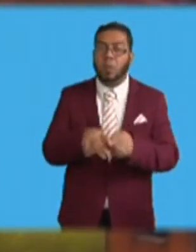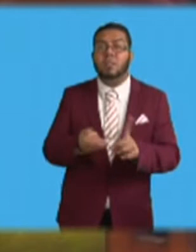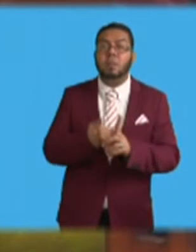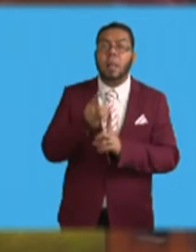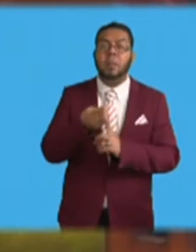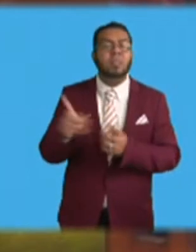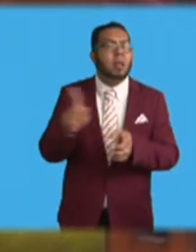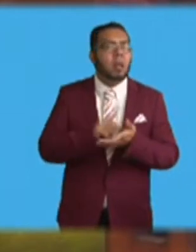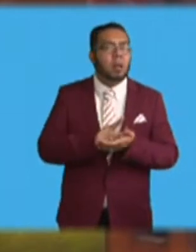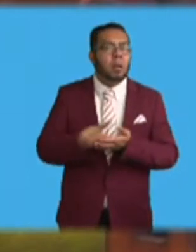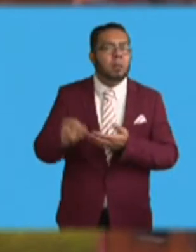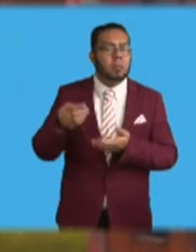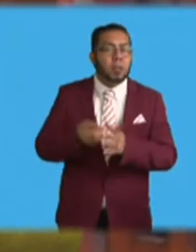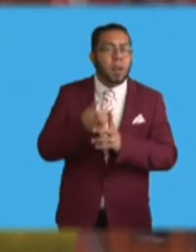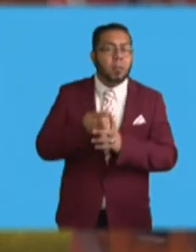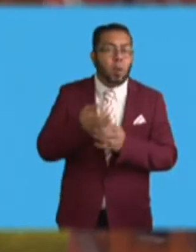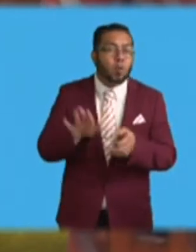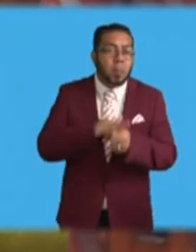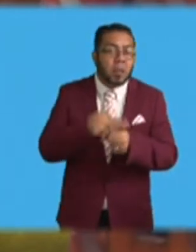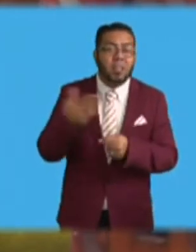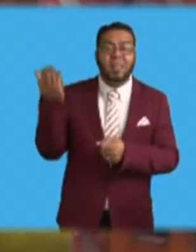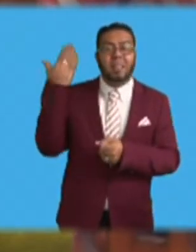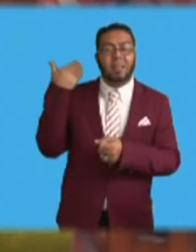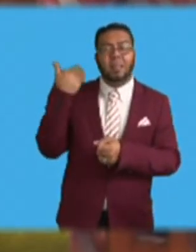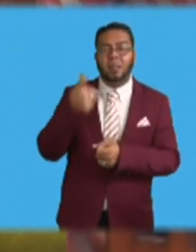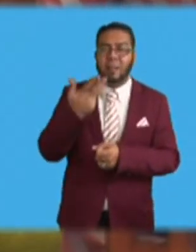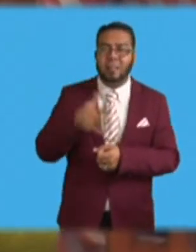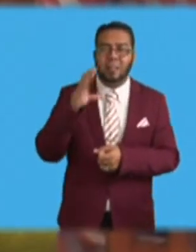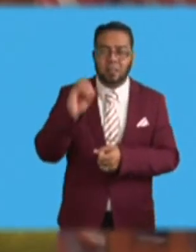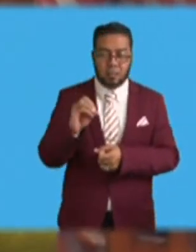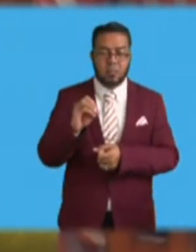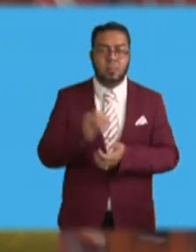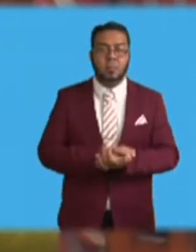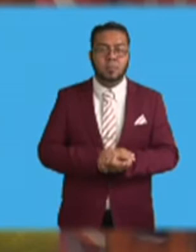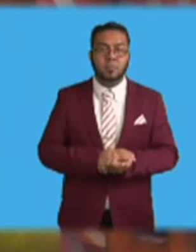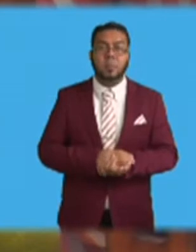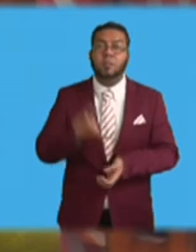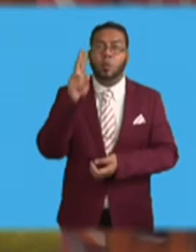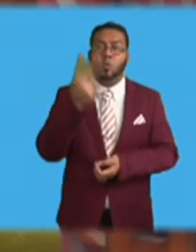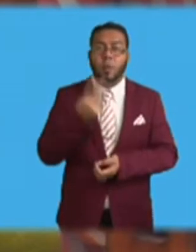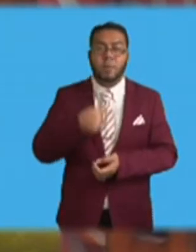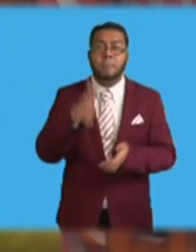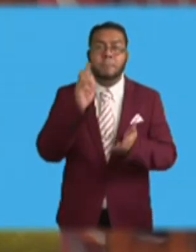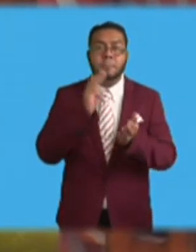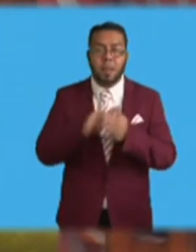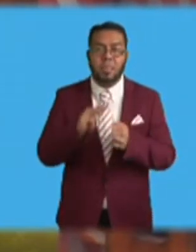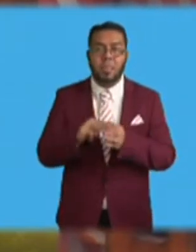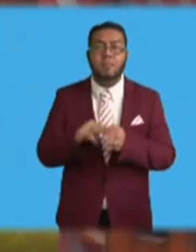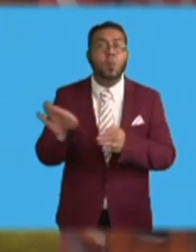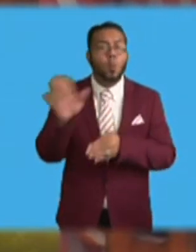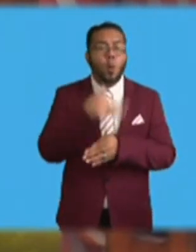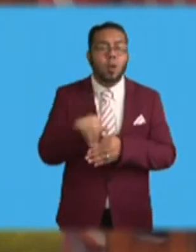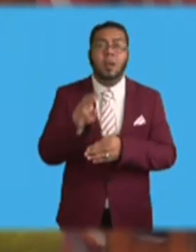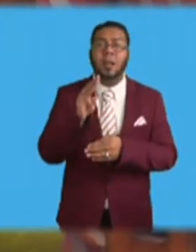1990s. Madam Speaker, this vaccine stayed on the government-funded immunization schedule for 12 months, for all 12-month